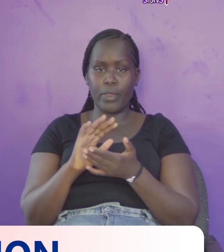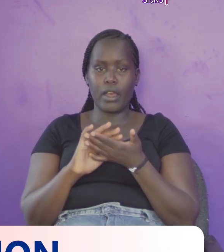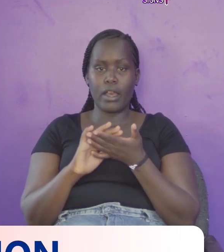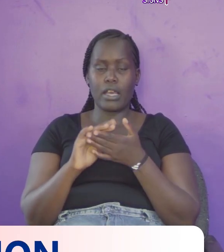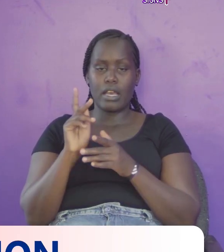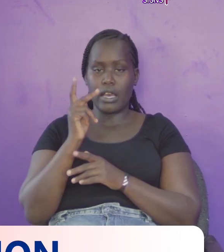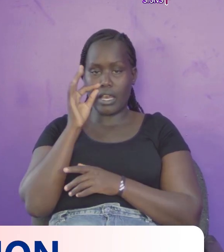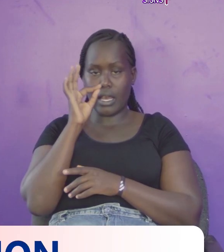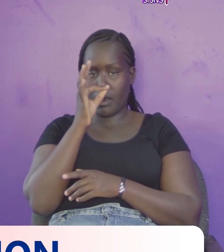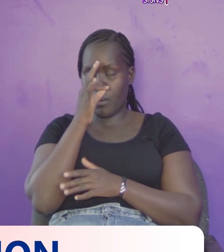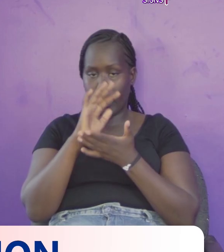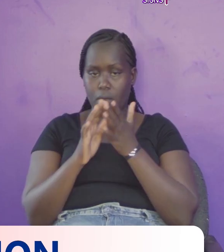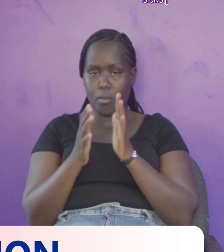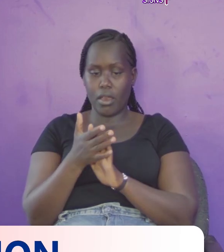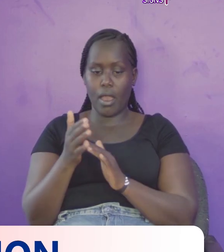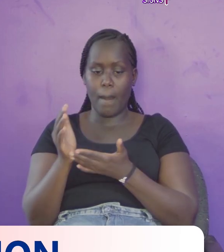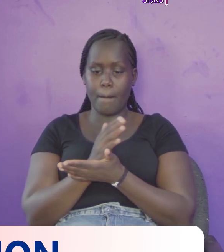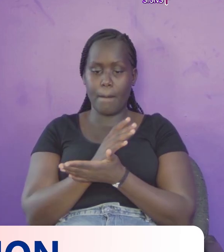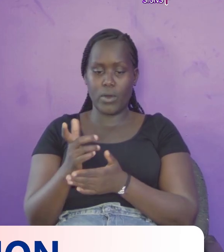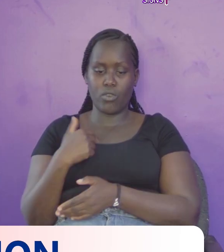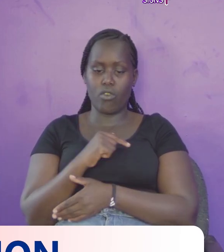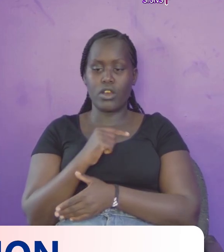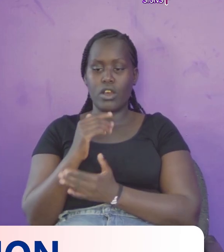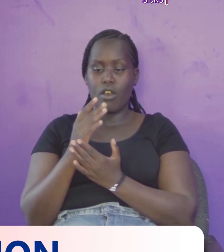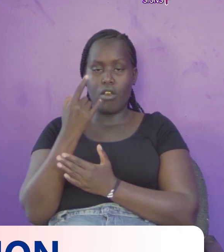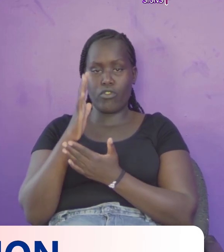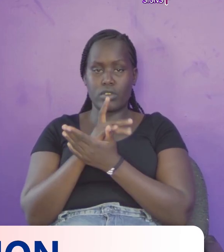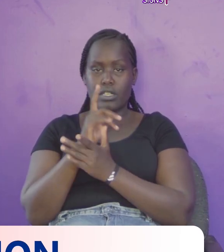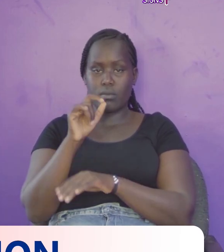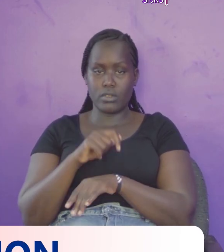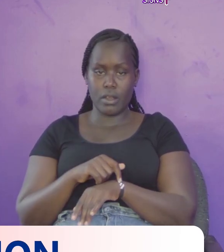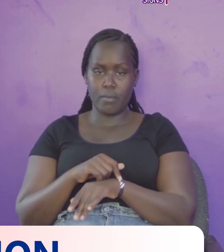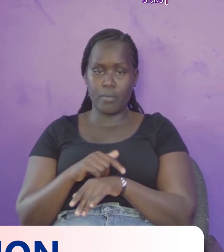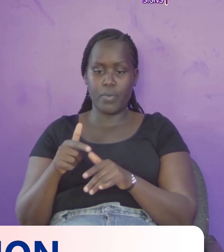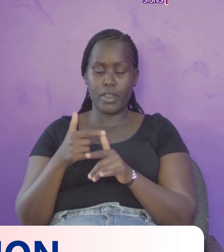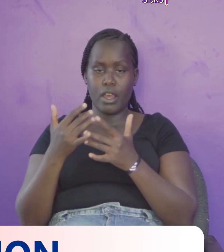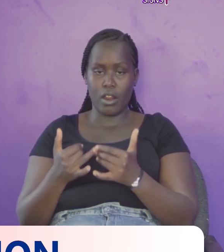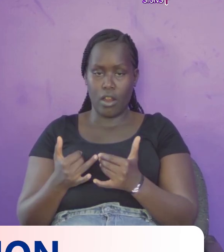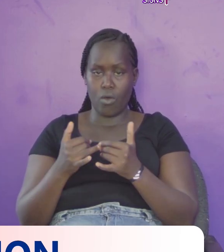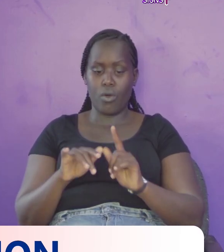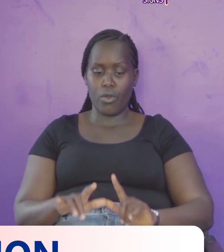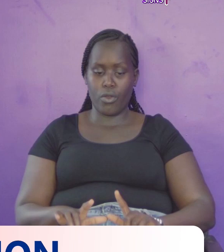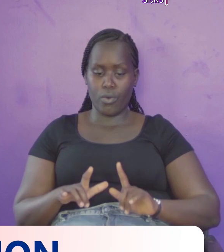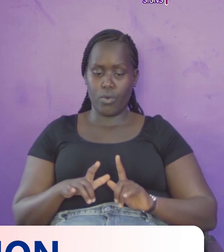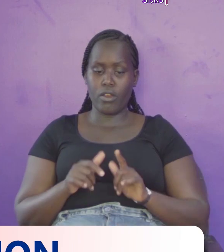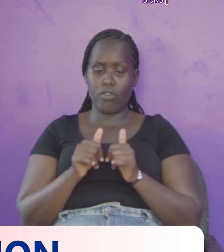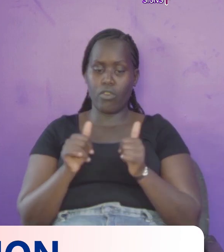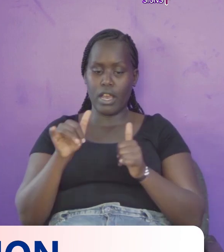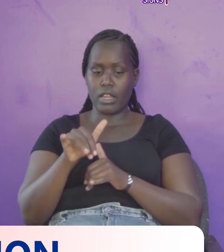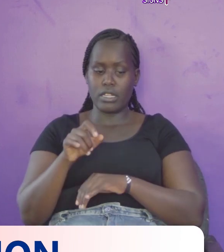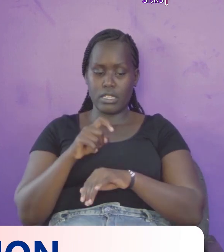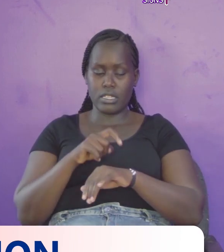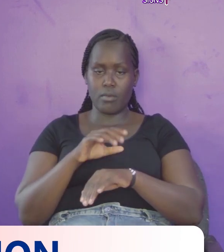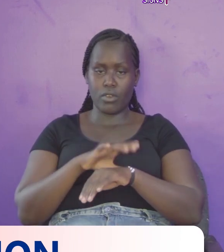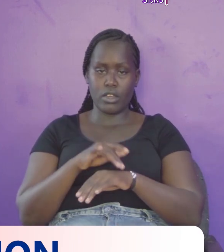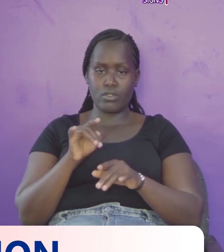Yes. It never knocks. So for that reason, we are supposed to live conscious such that by the time you find your brother that